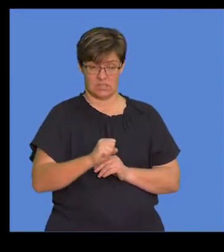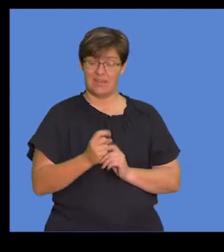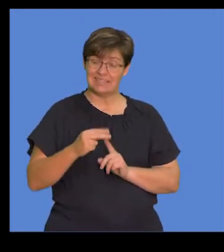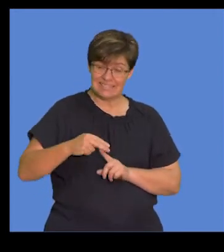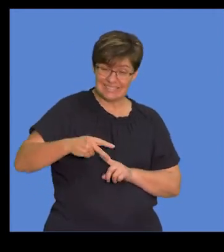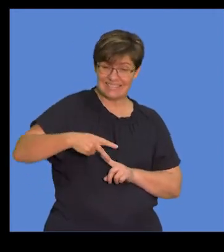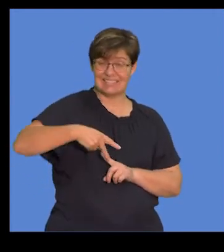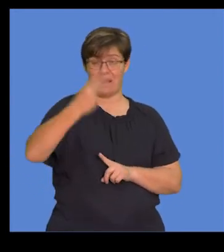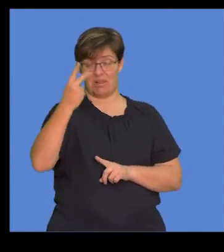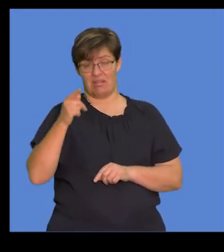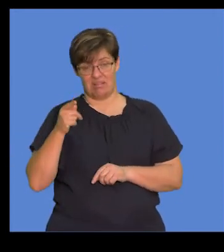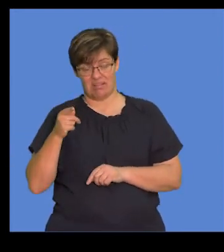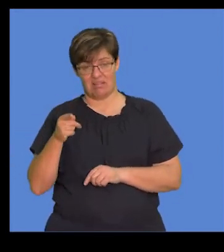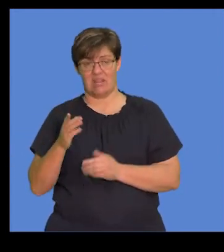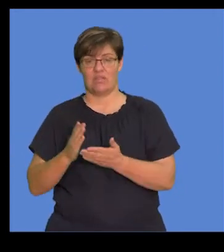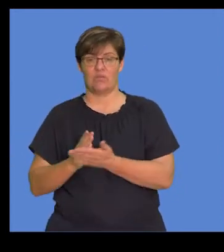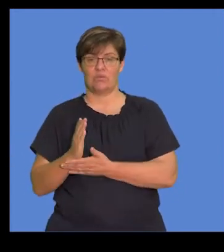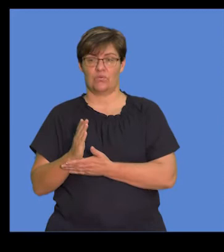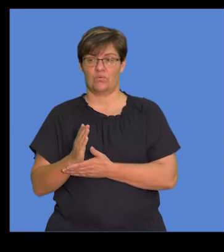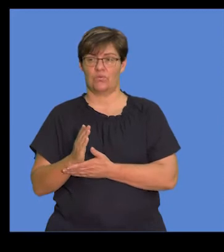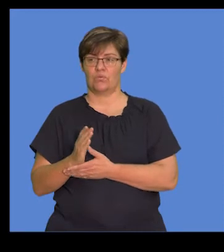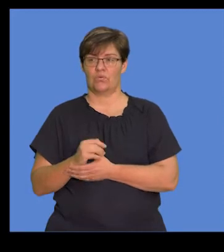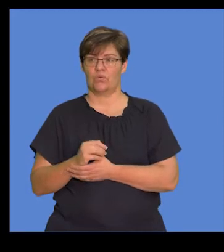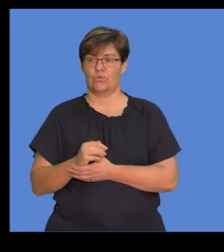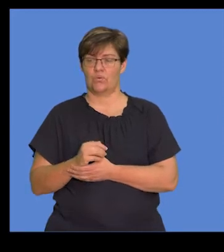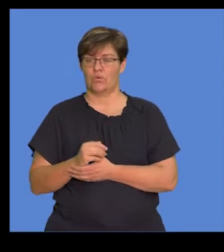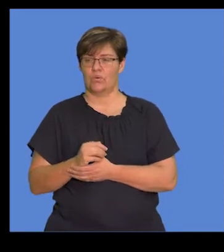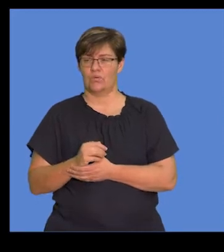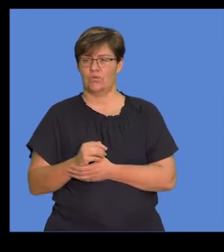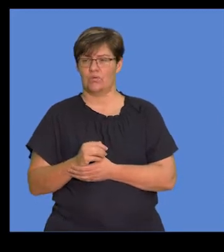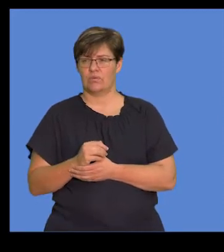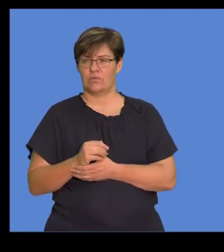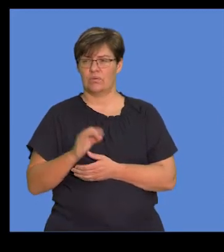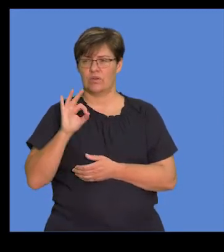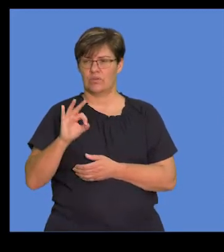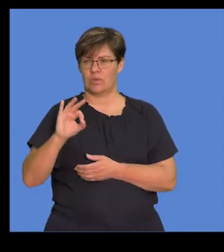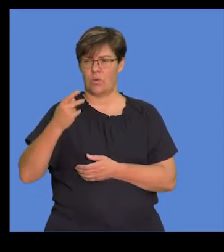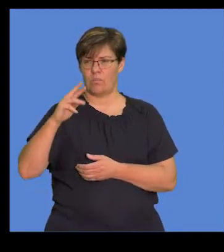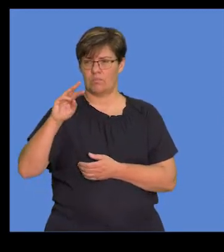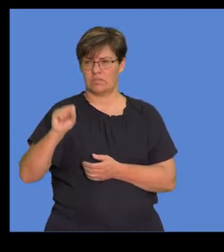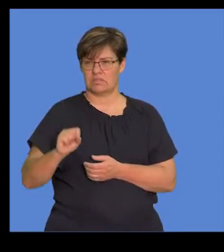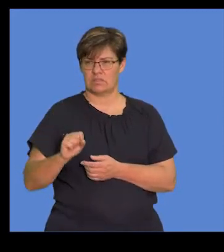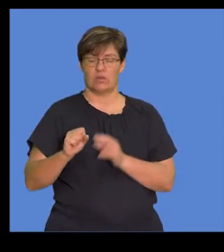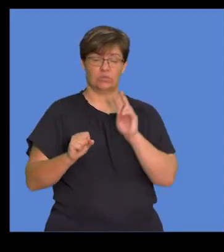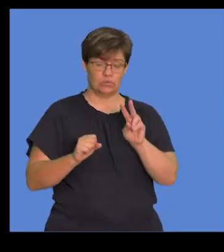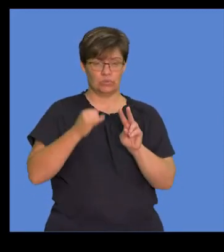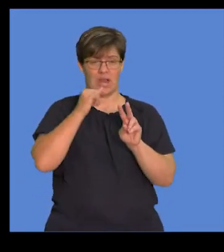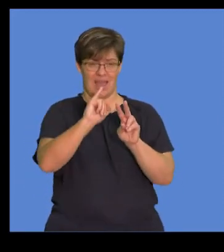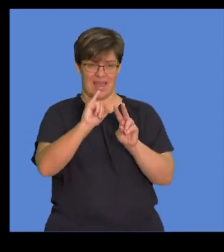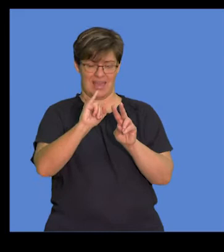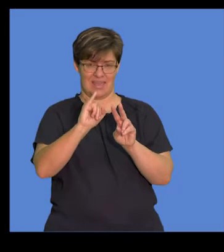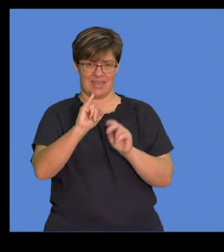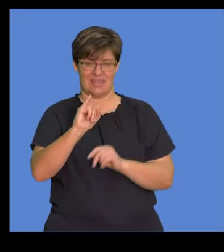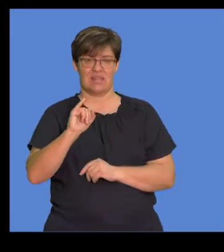3 ohms is actually double the current that goes past 3 ohms. Why? Because this